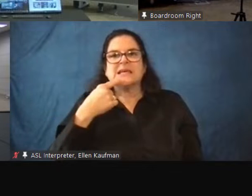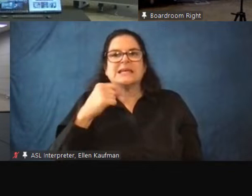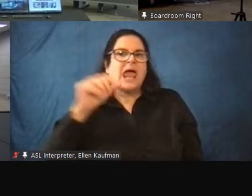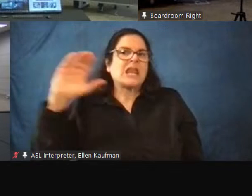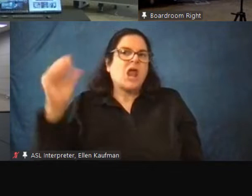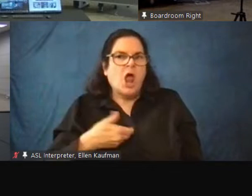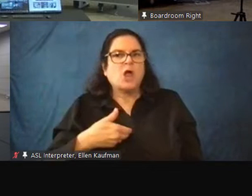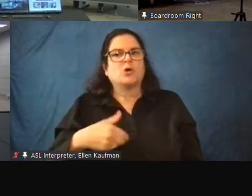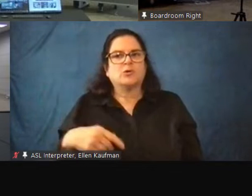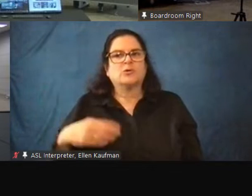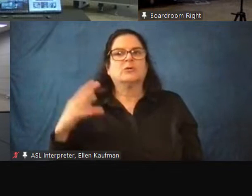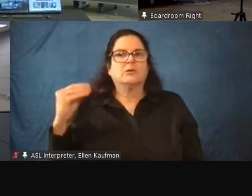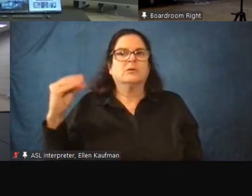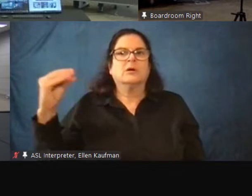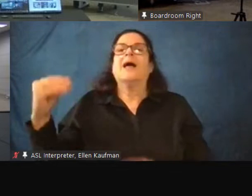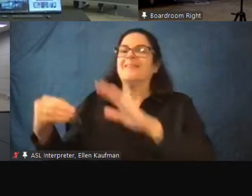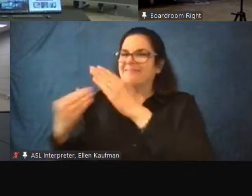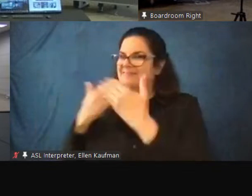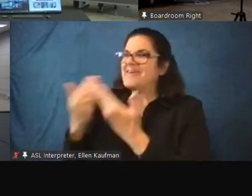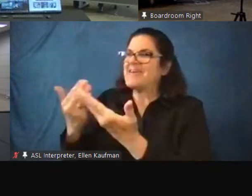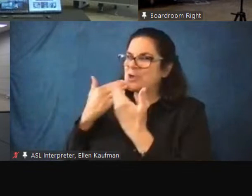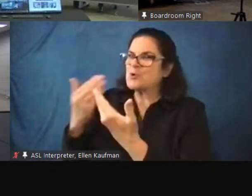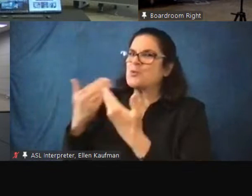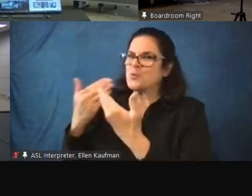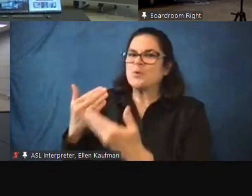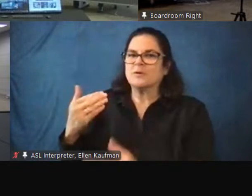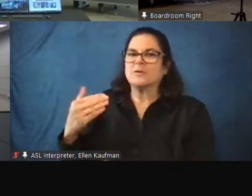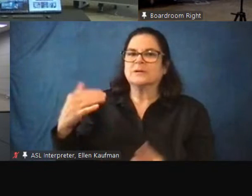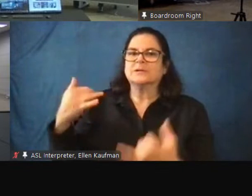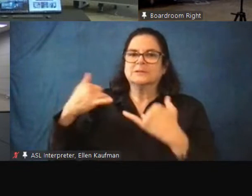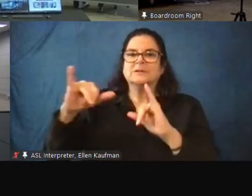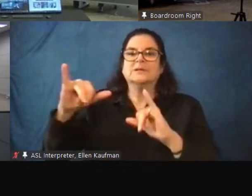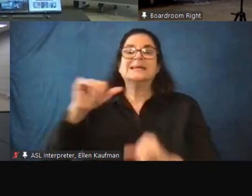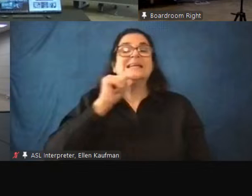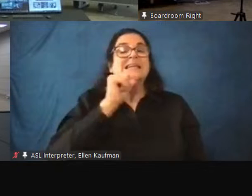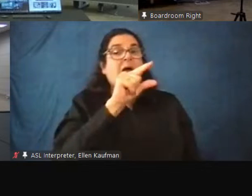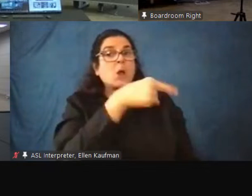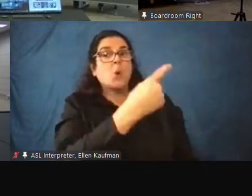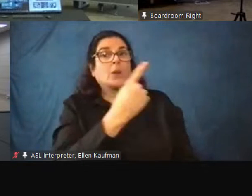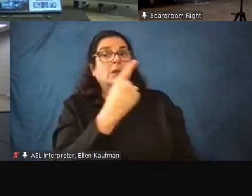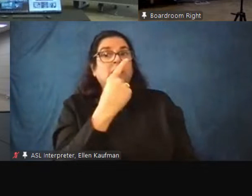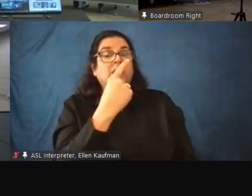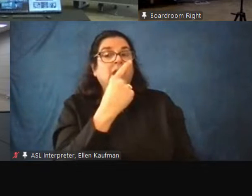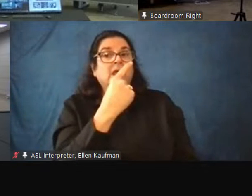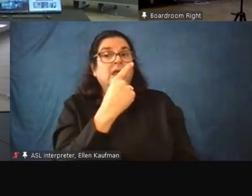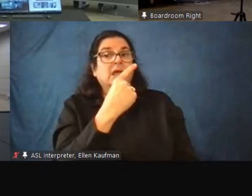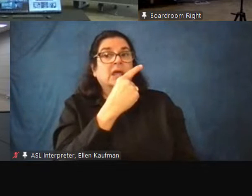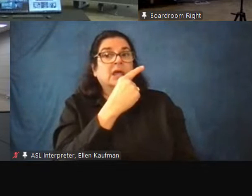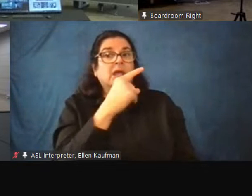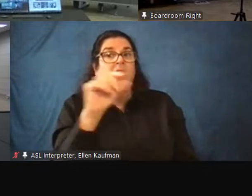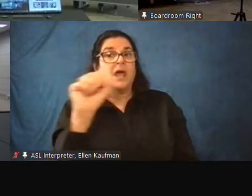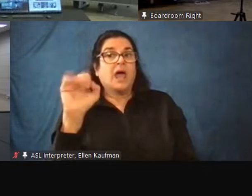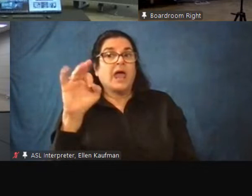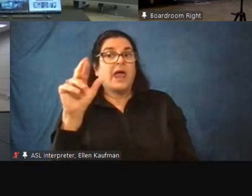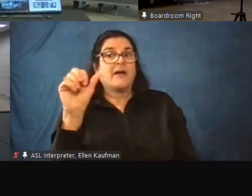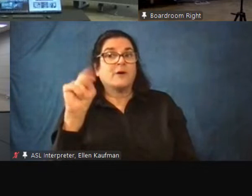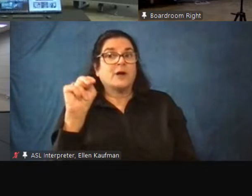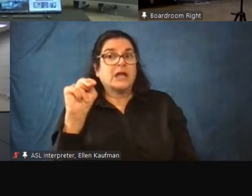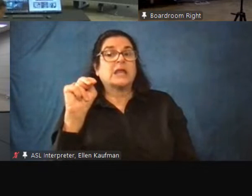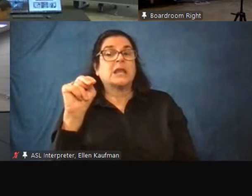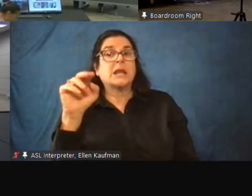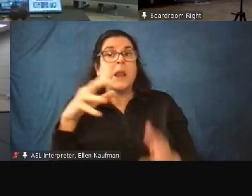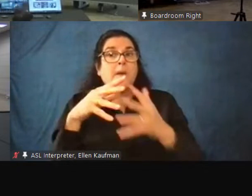don't even Thank you. Diversity, more diversity, not only African Americans and Hispanics, please. Thank